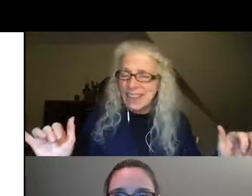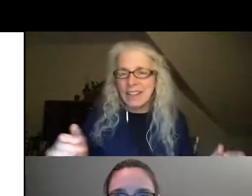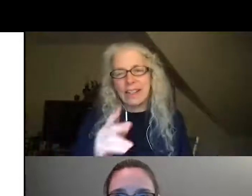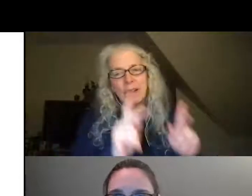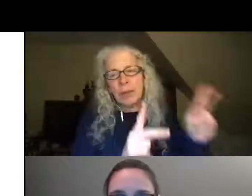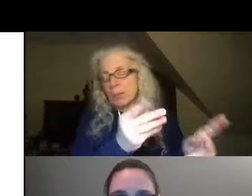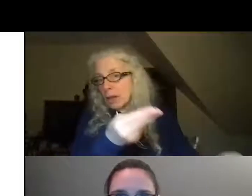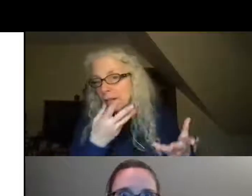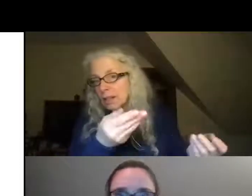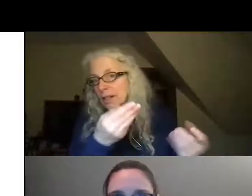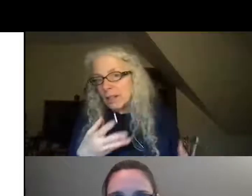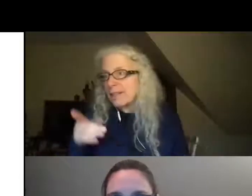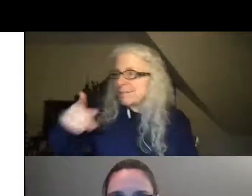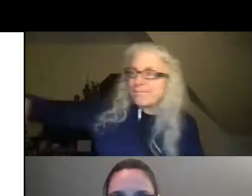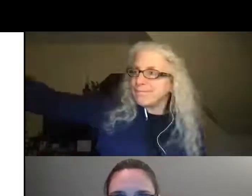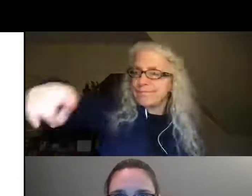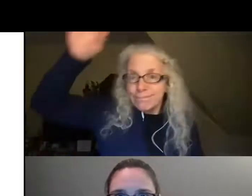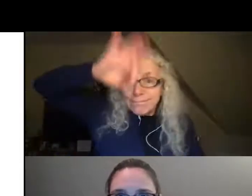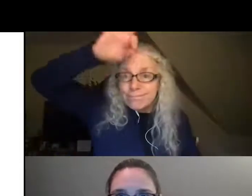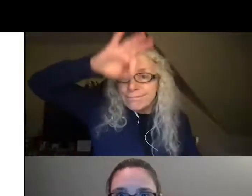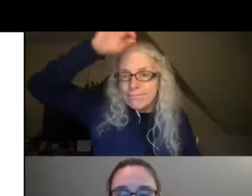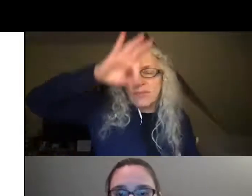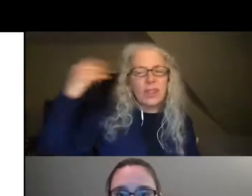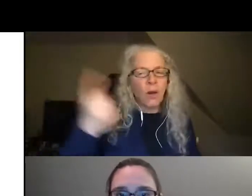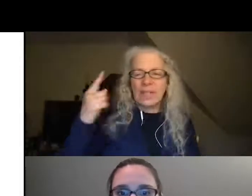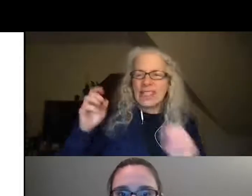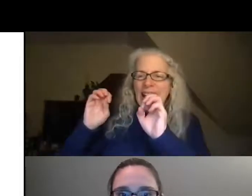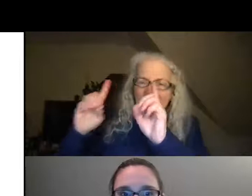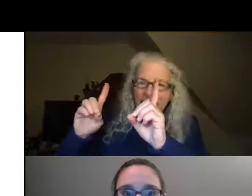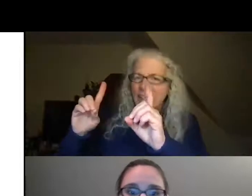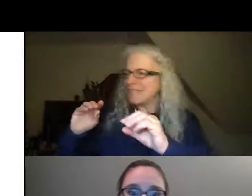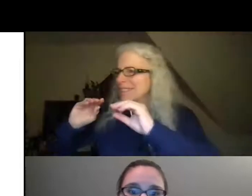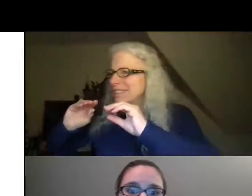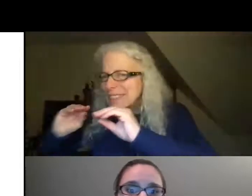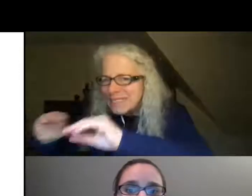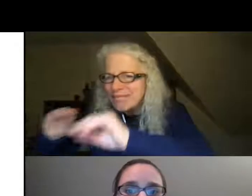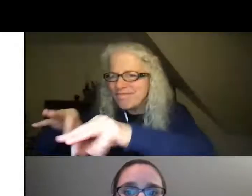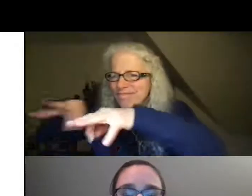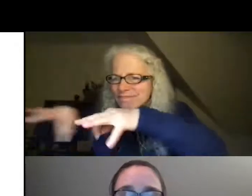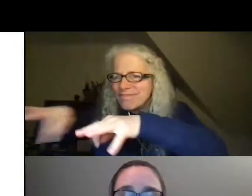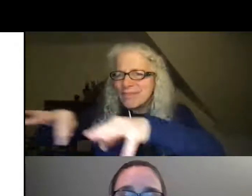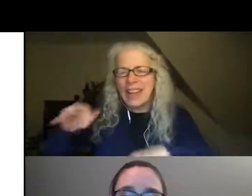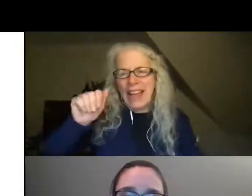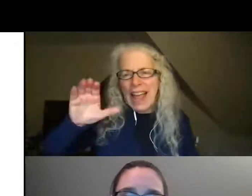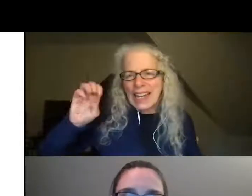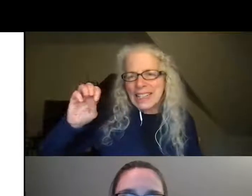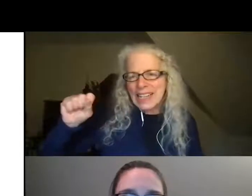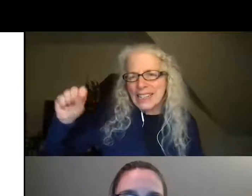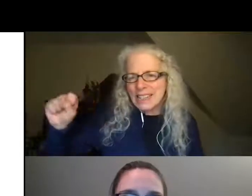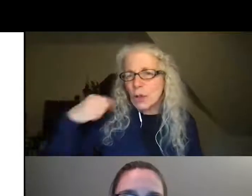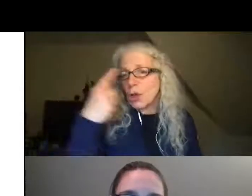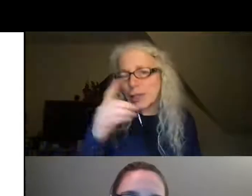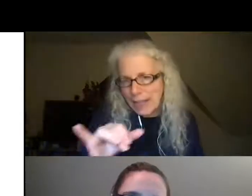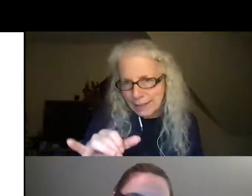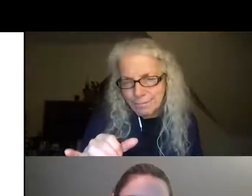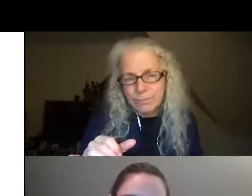an ongoing education to the community of how to provide access. And then the other